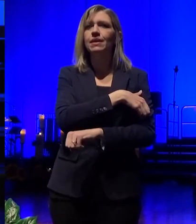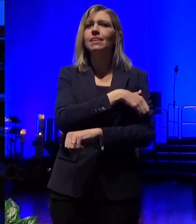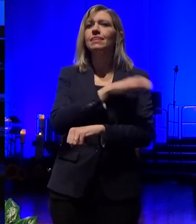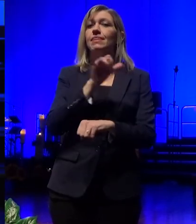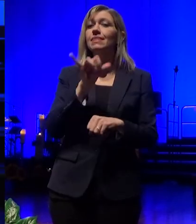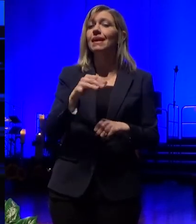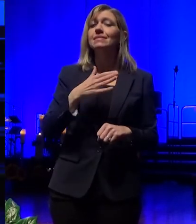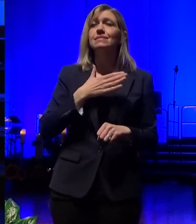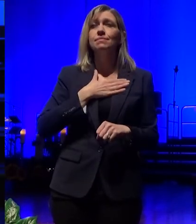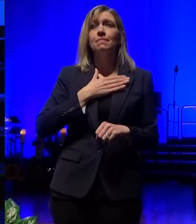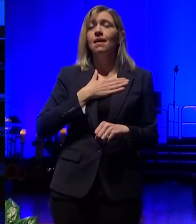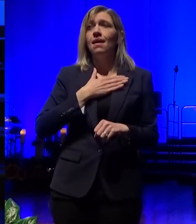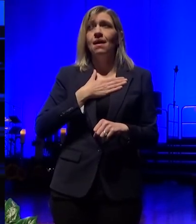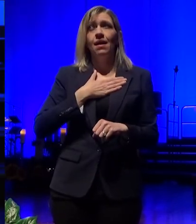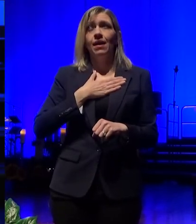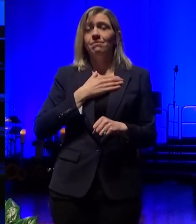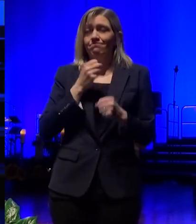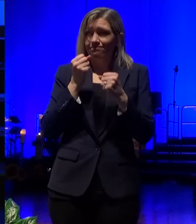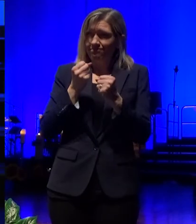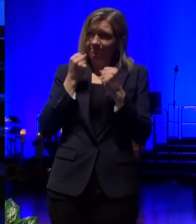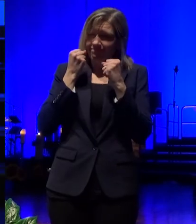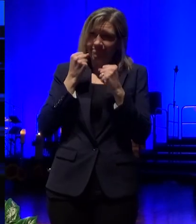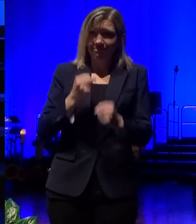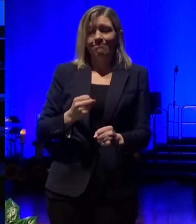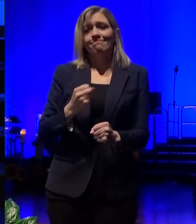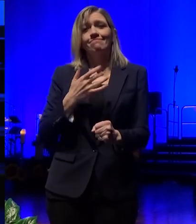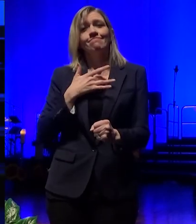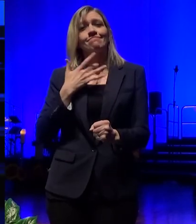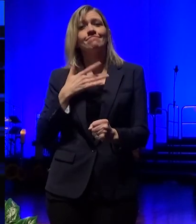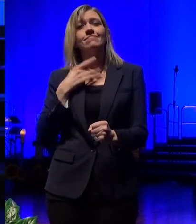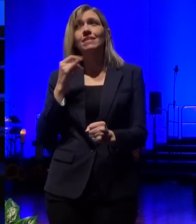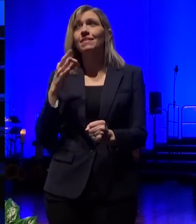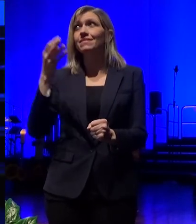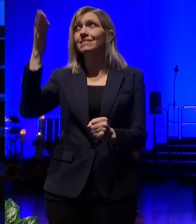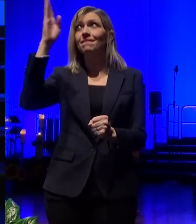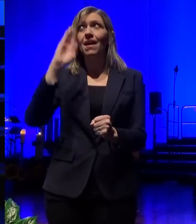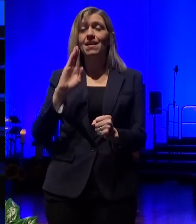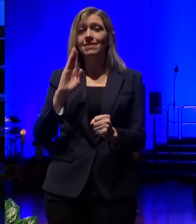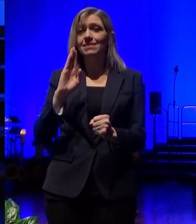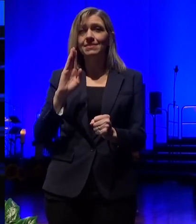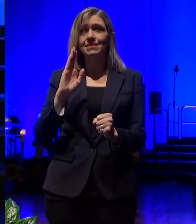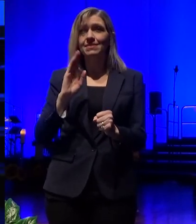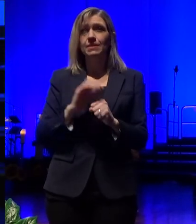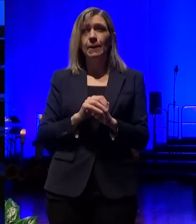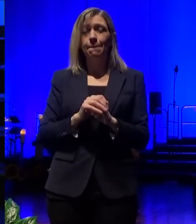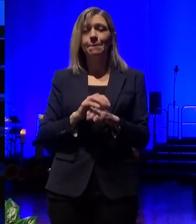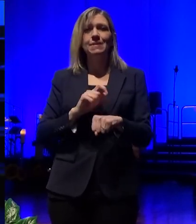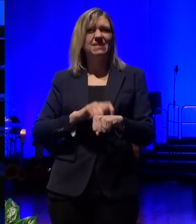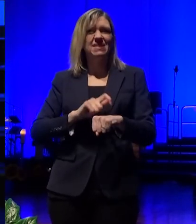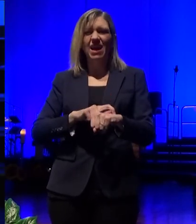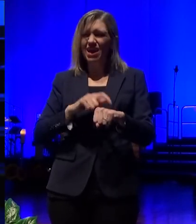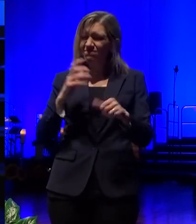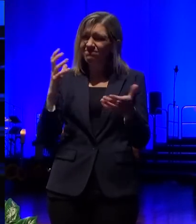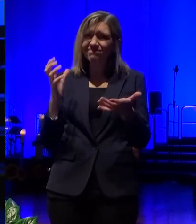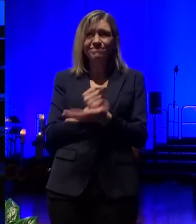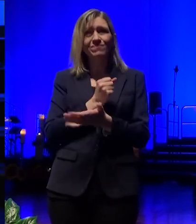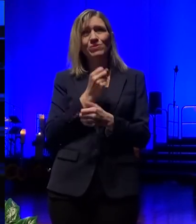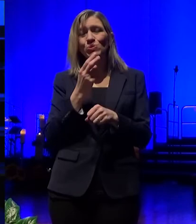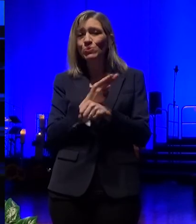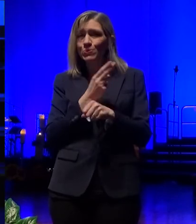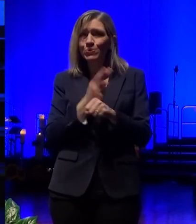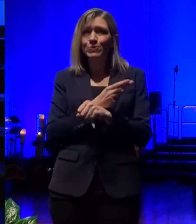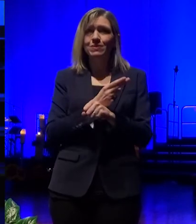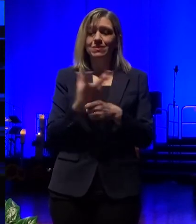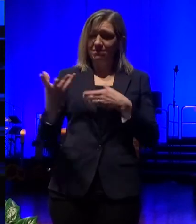That is my fervent sense of the divine, and it's time to use it and be